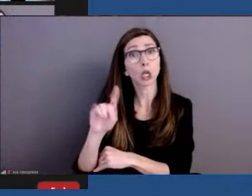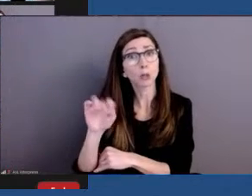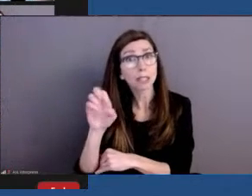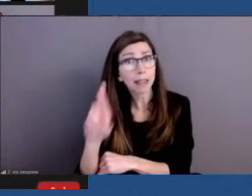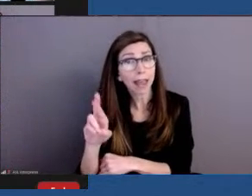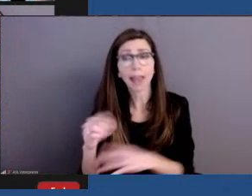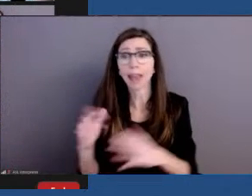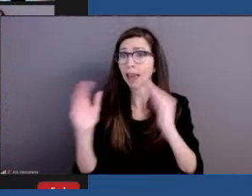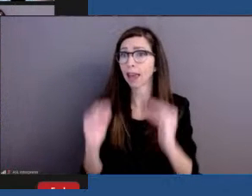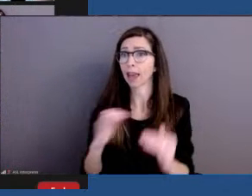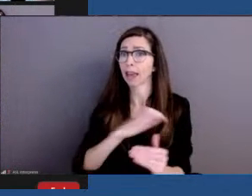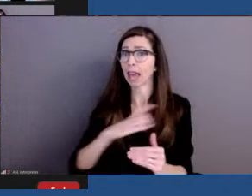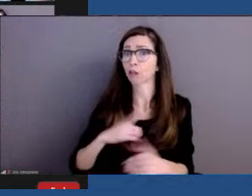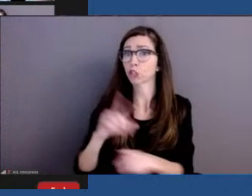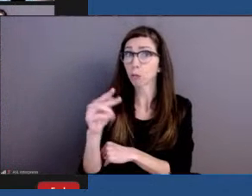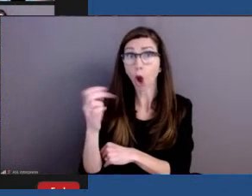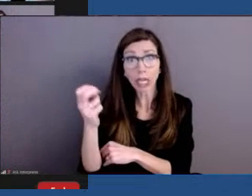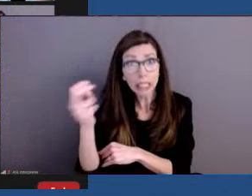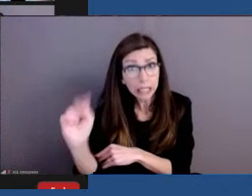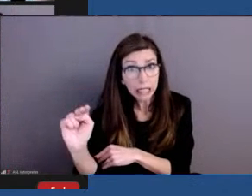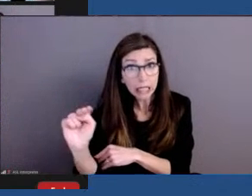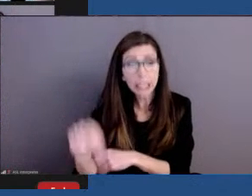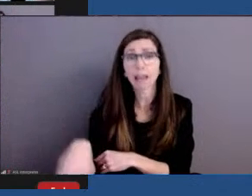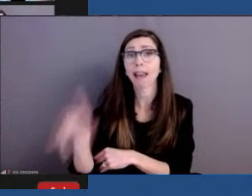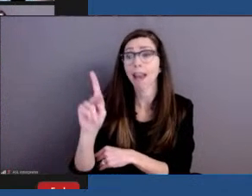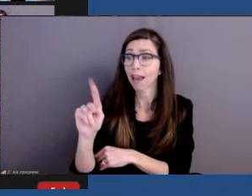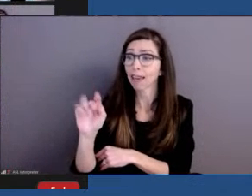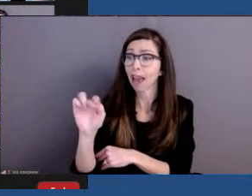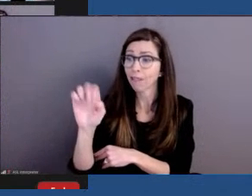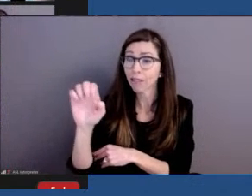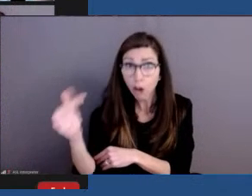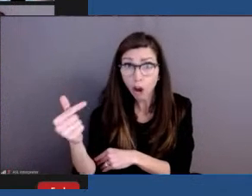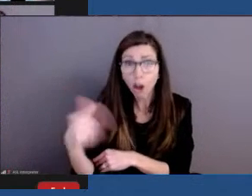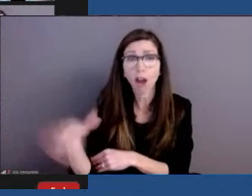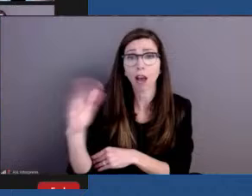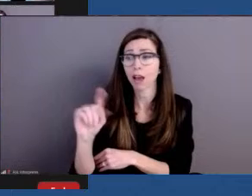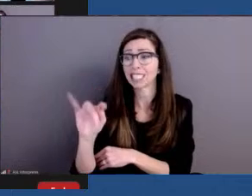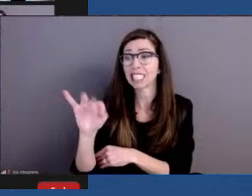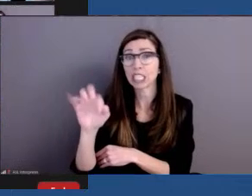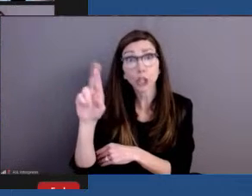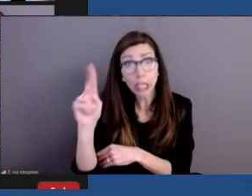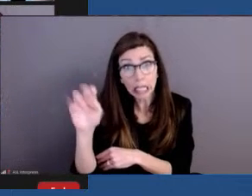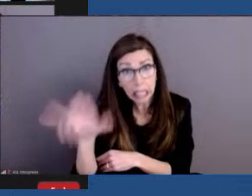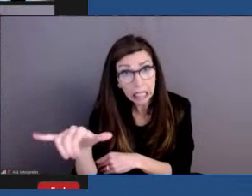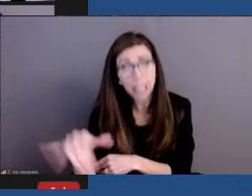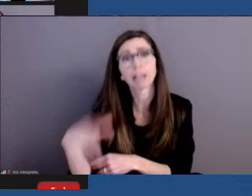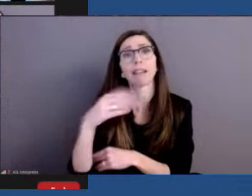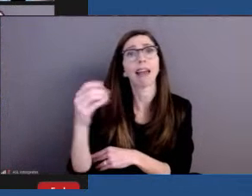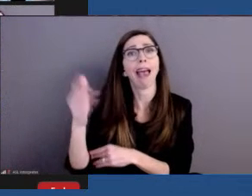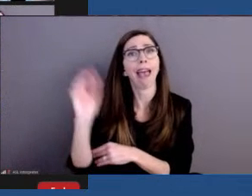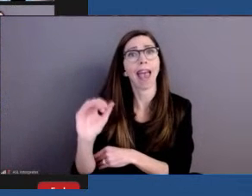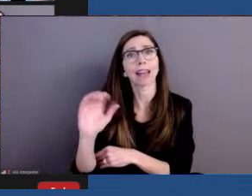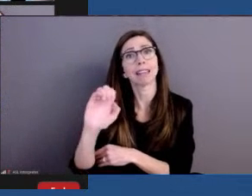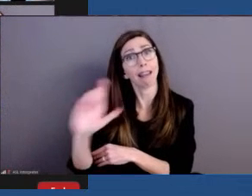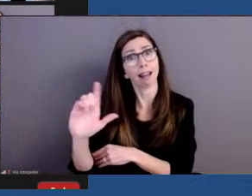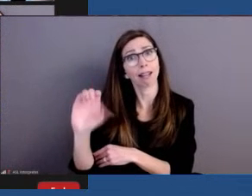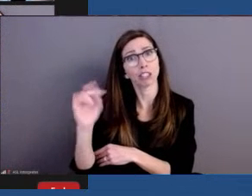Brockington, Councillor Kavanagh, Councillor Tierney, and Councillor